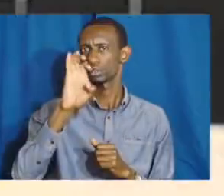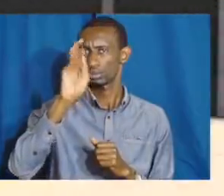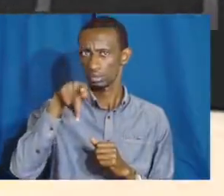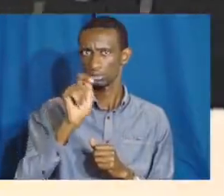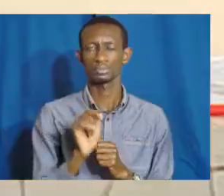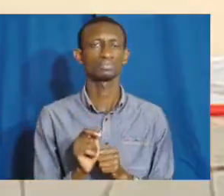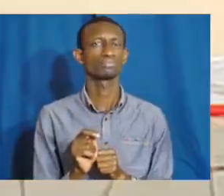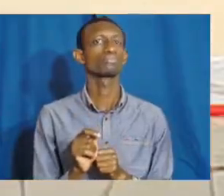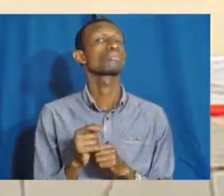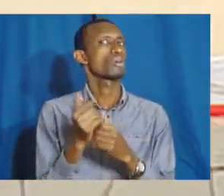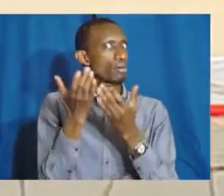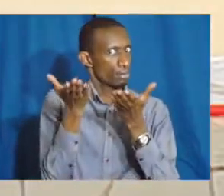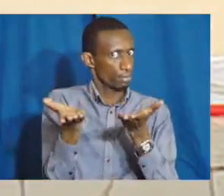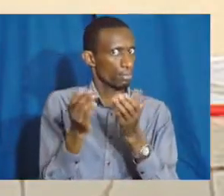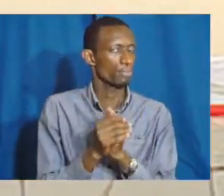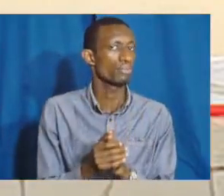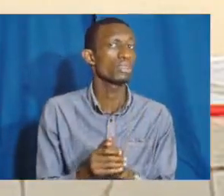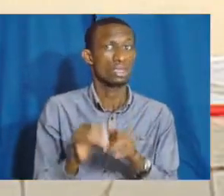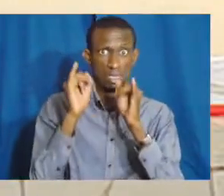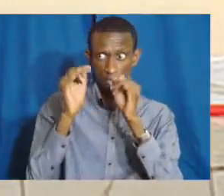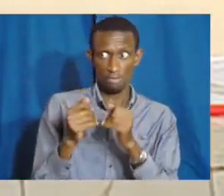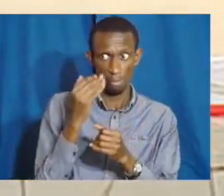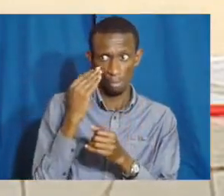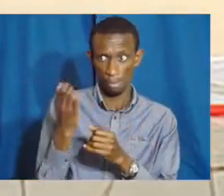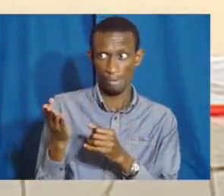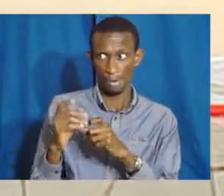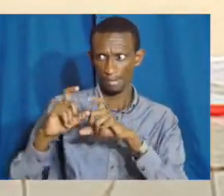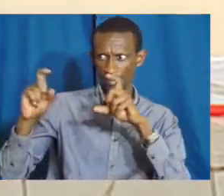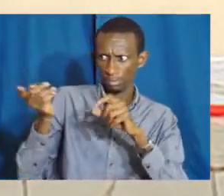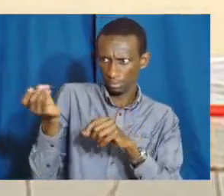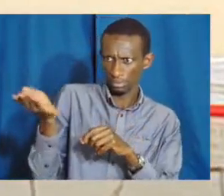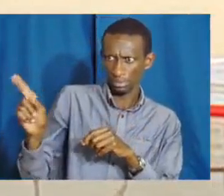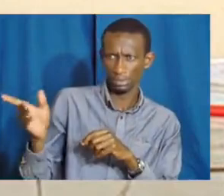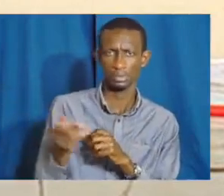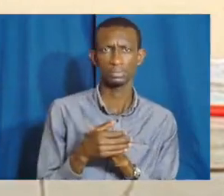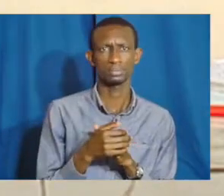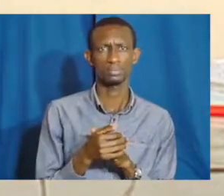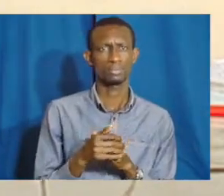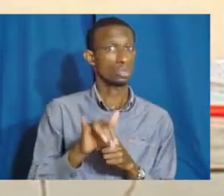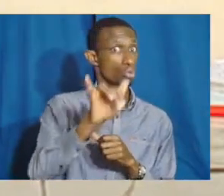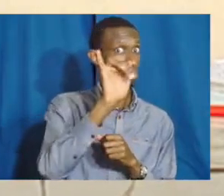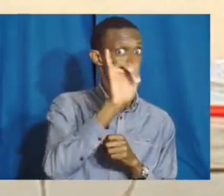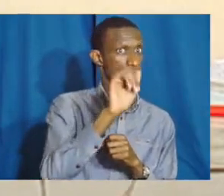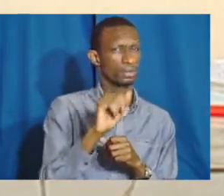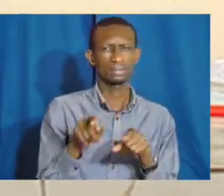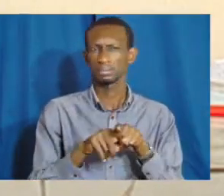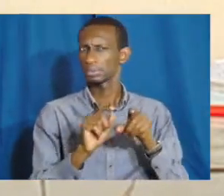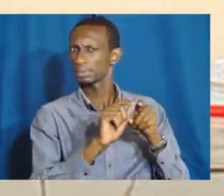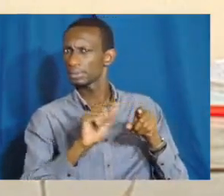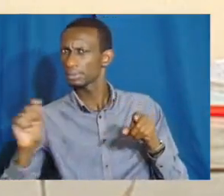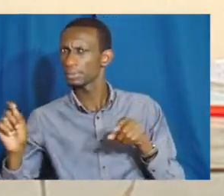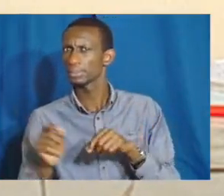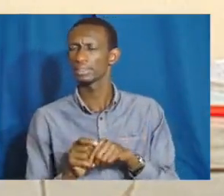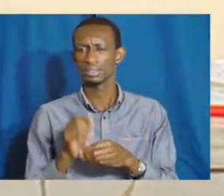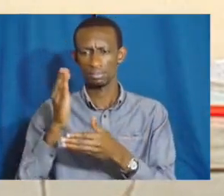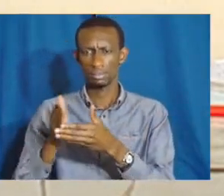graph, I will show you, y-intercept means it's where a line is cutting the y-axis. We